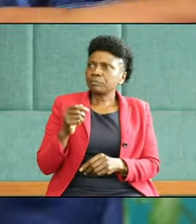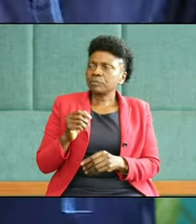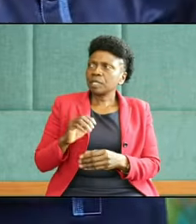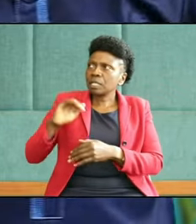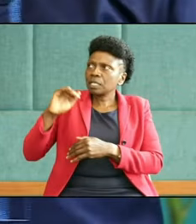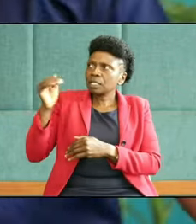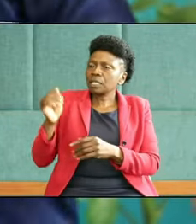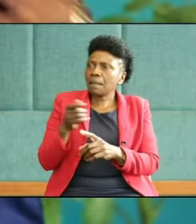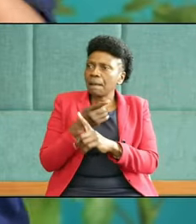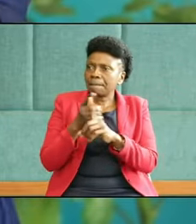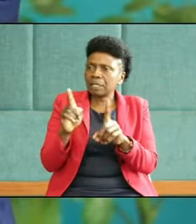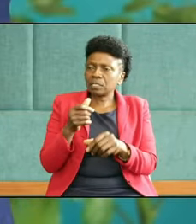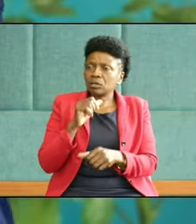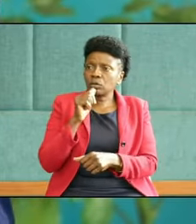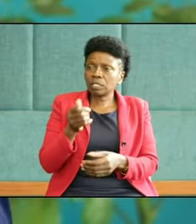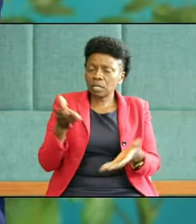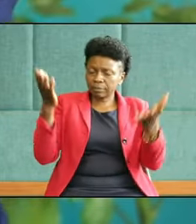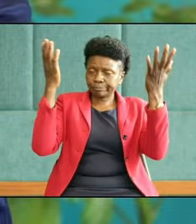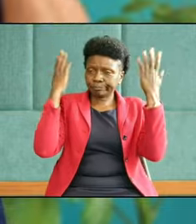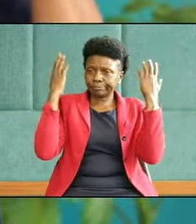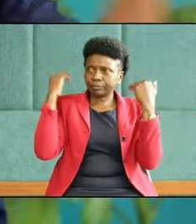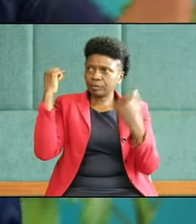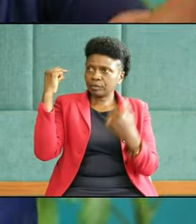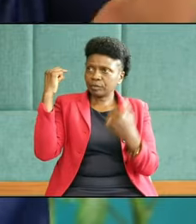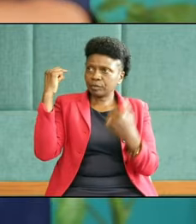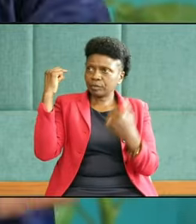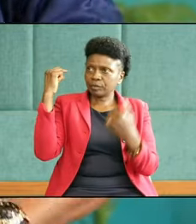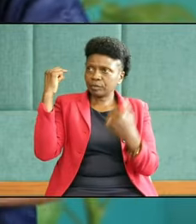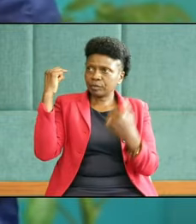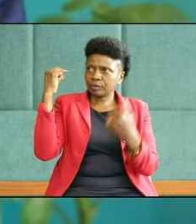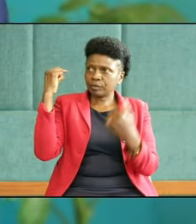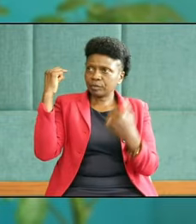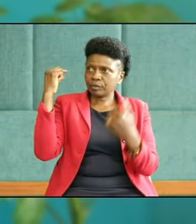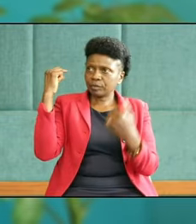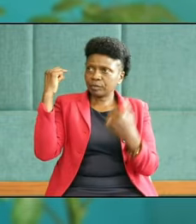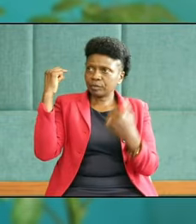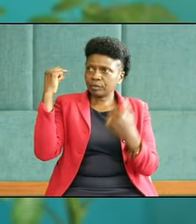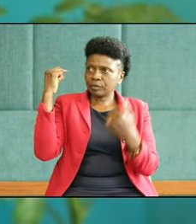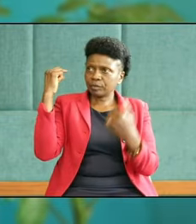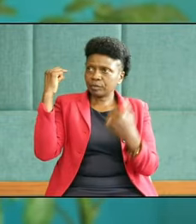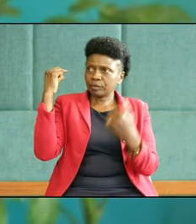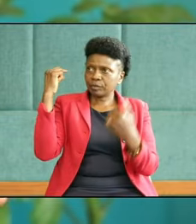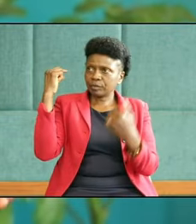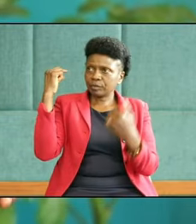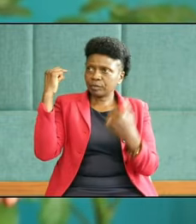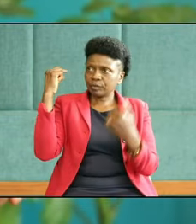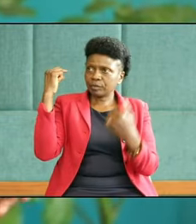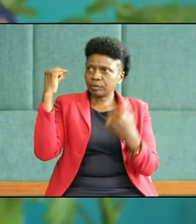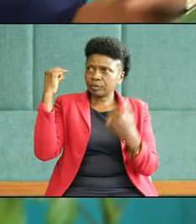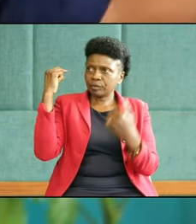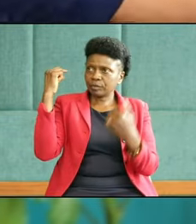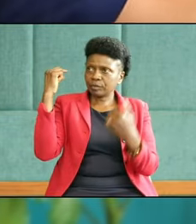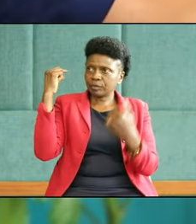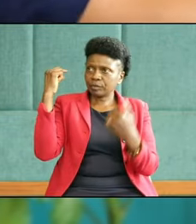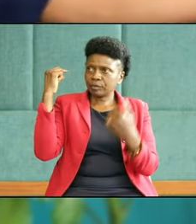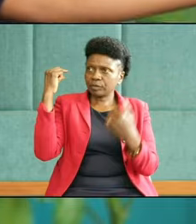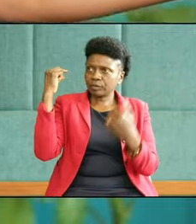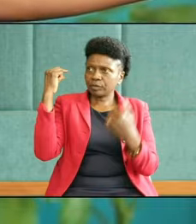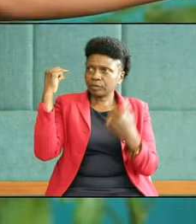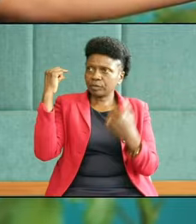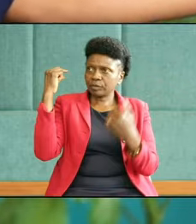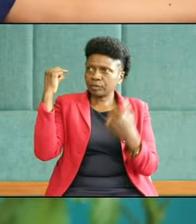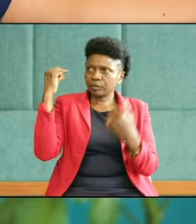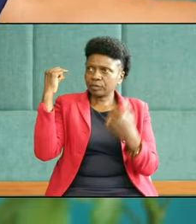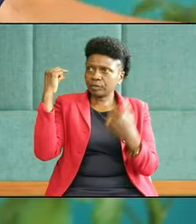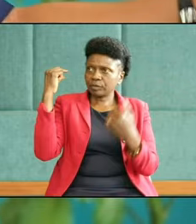the everlasting gospel? He was raised with revulsion. But we are in the city of Nairobi. It's normal.